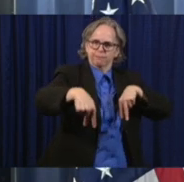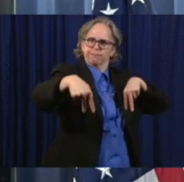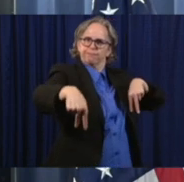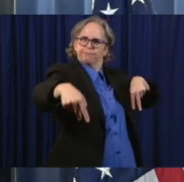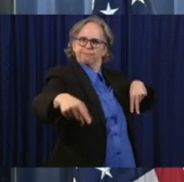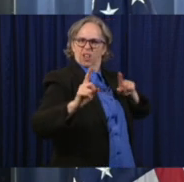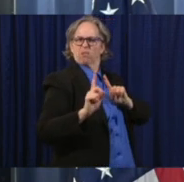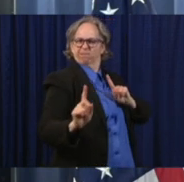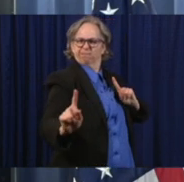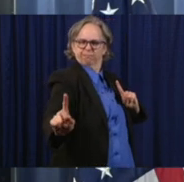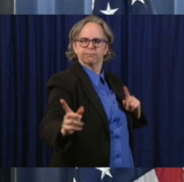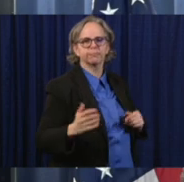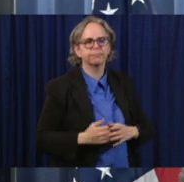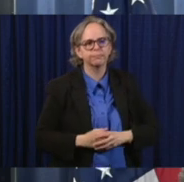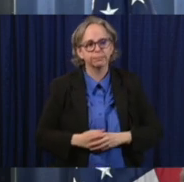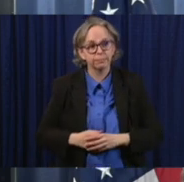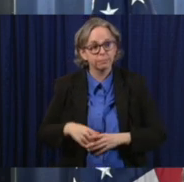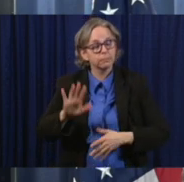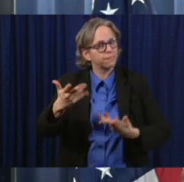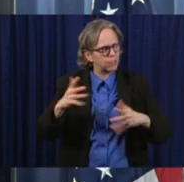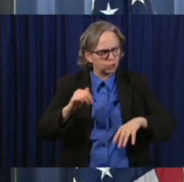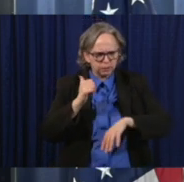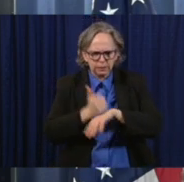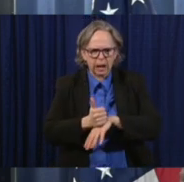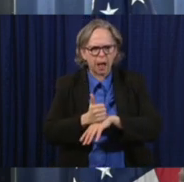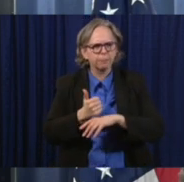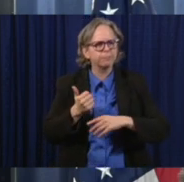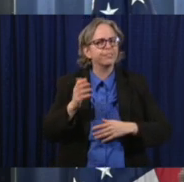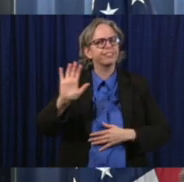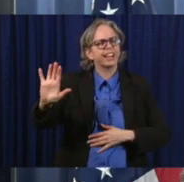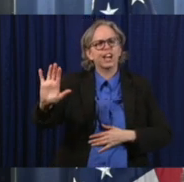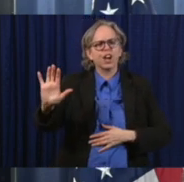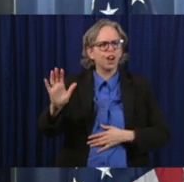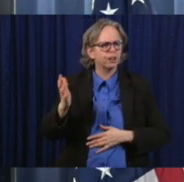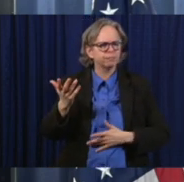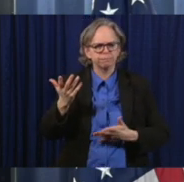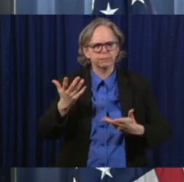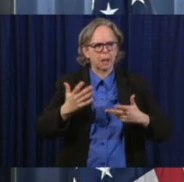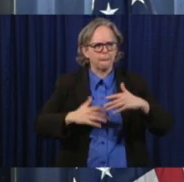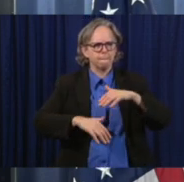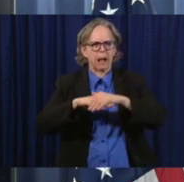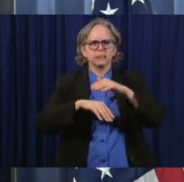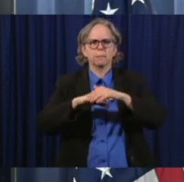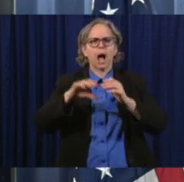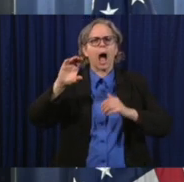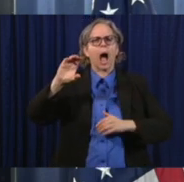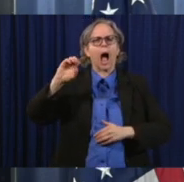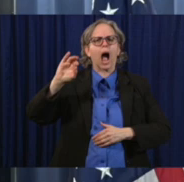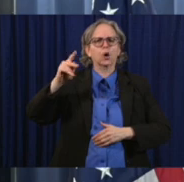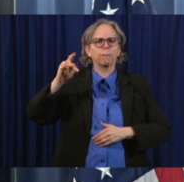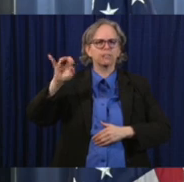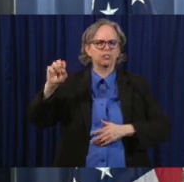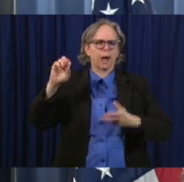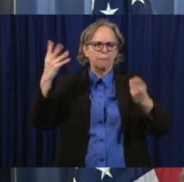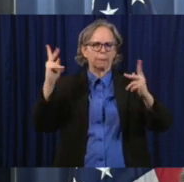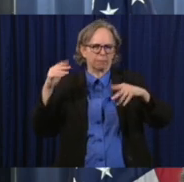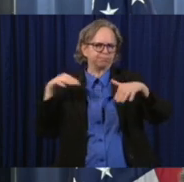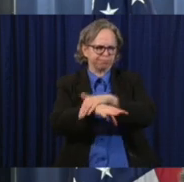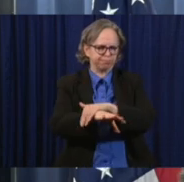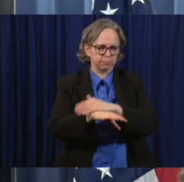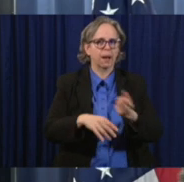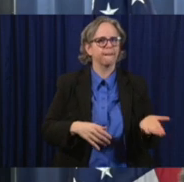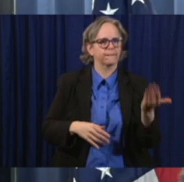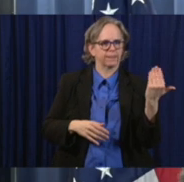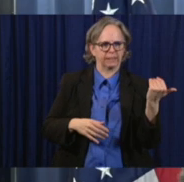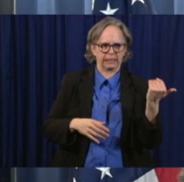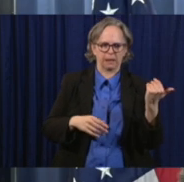established their max COVID-19 occupancy as 15 plus staff. And when you enter the shop, you will see a